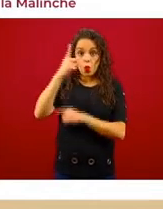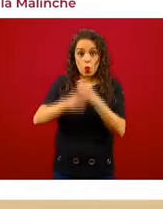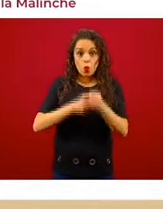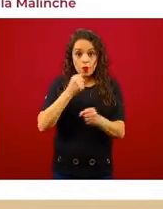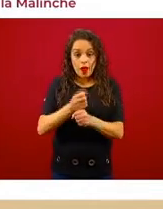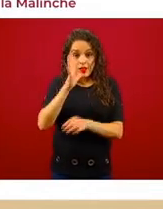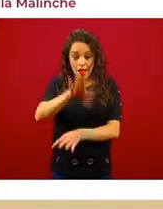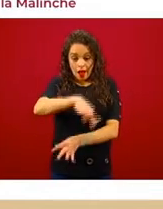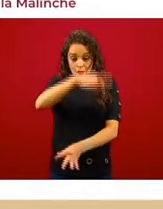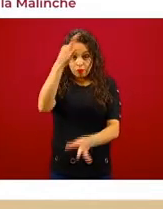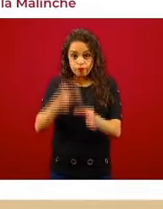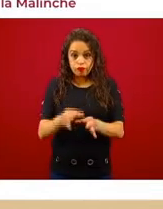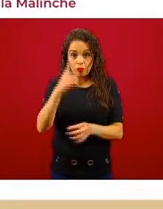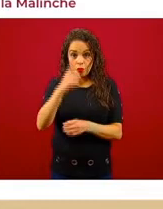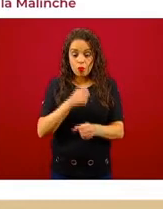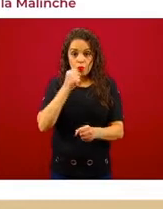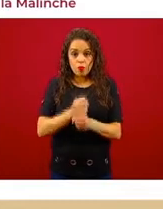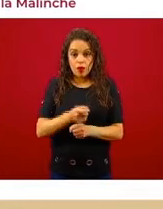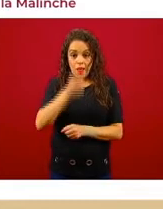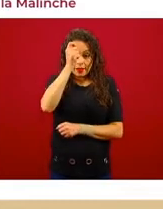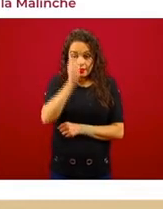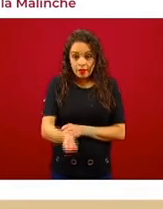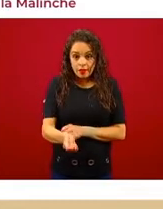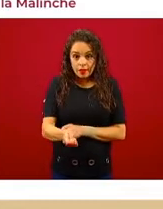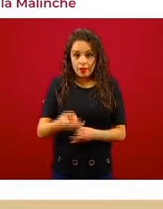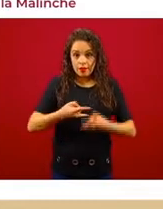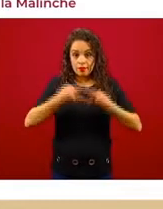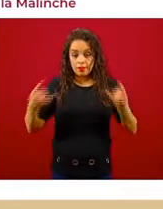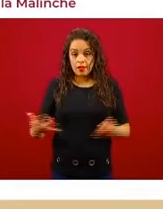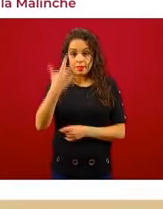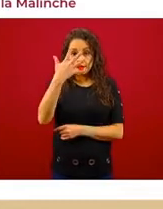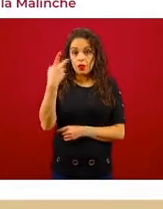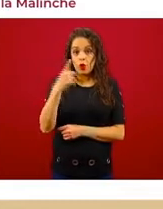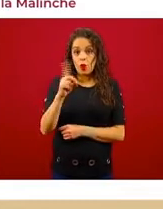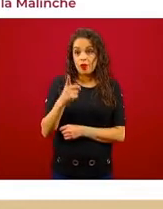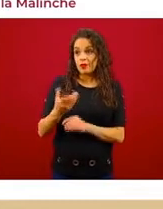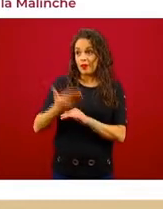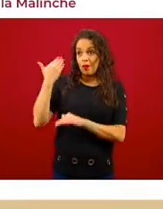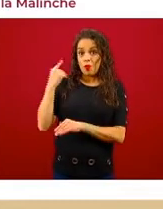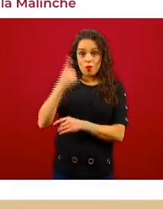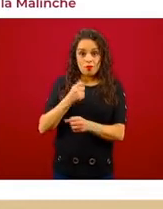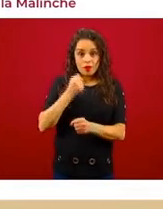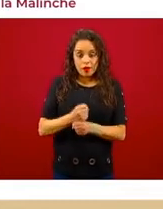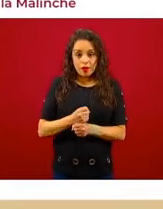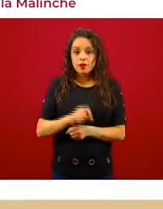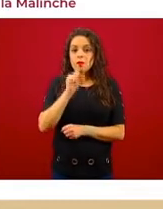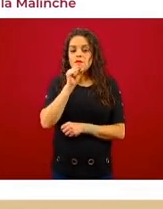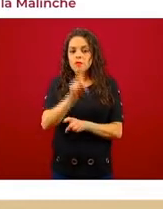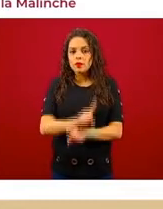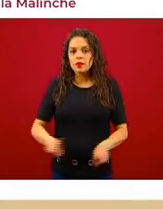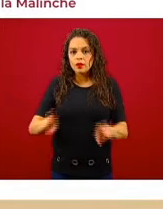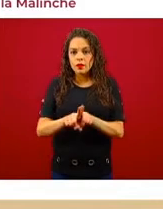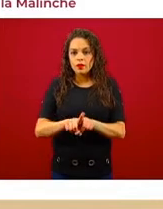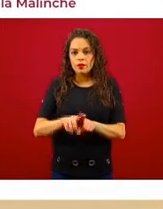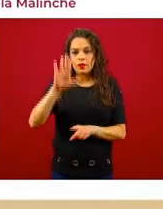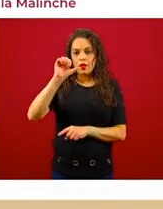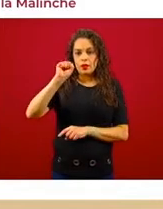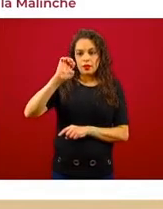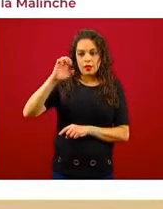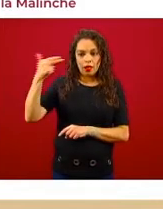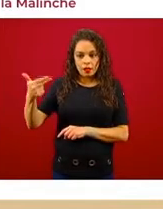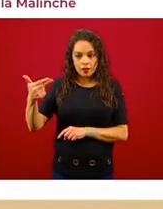This is why since December 2019, since we received that monumental